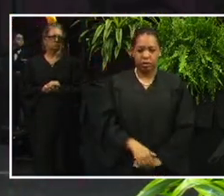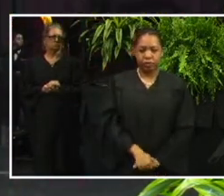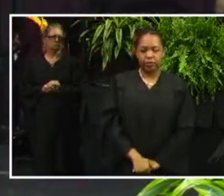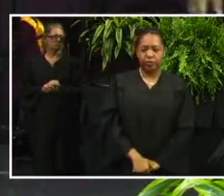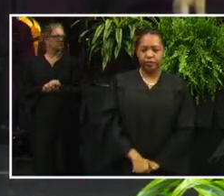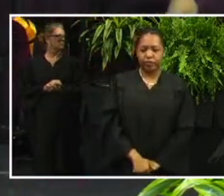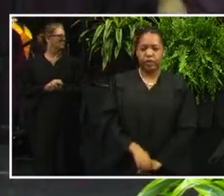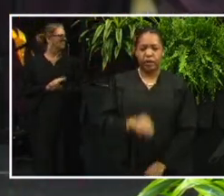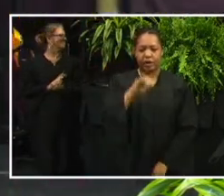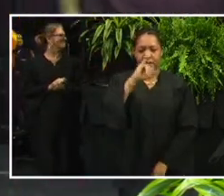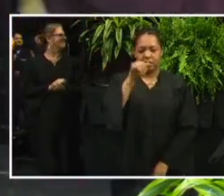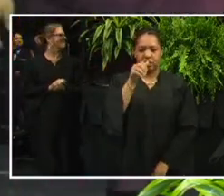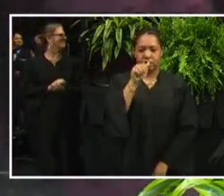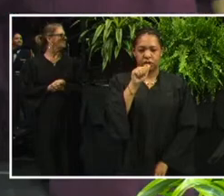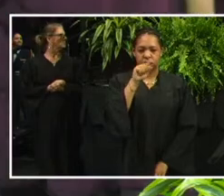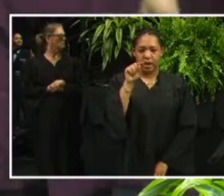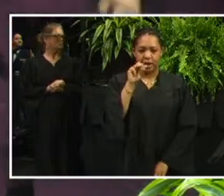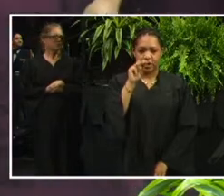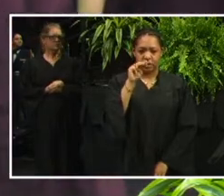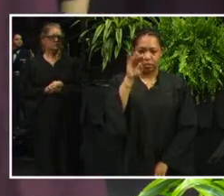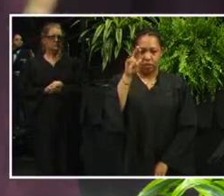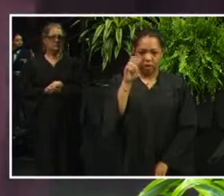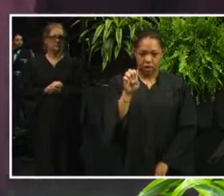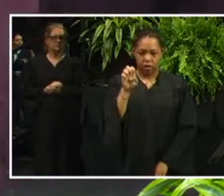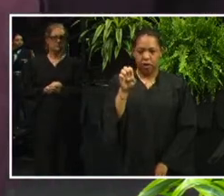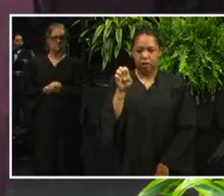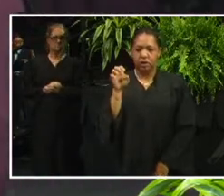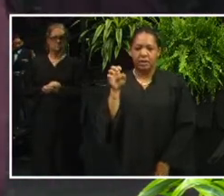Jasmine Elena Santana.